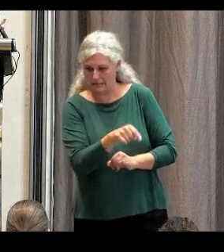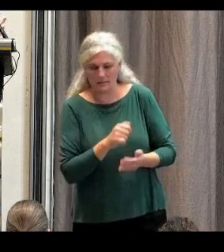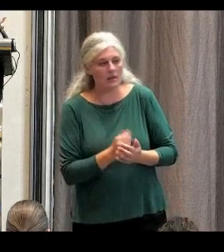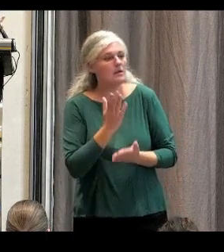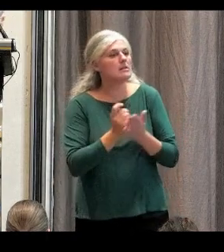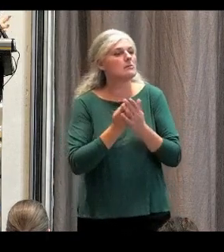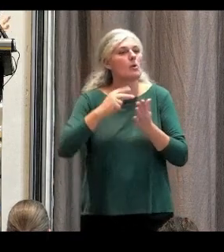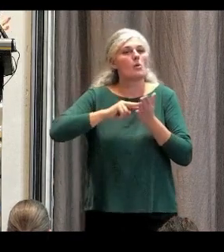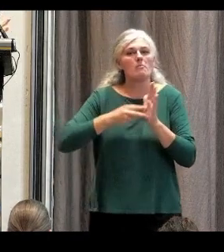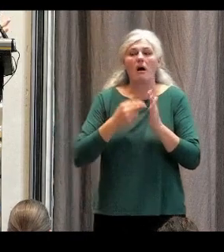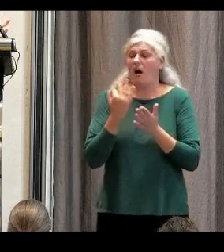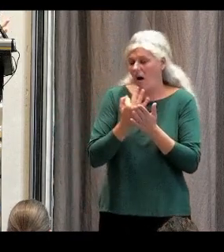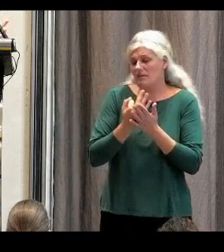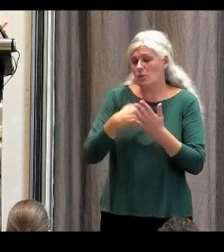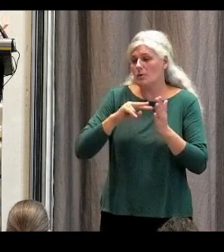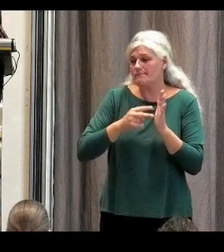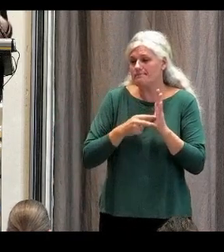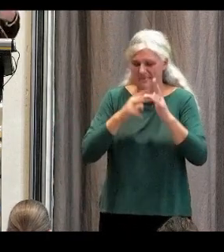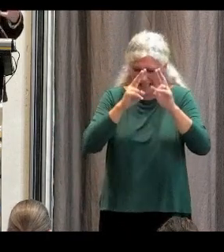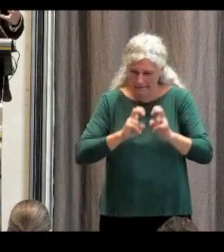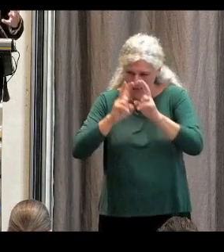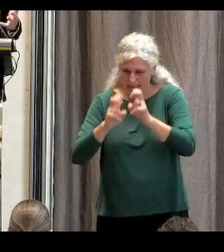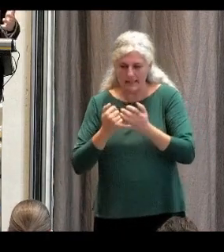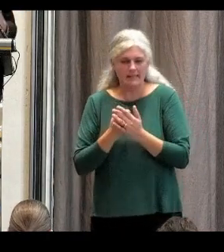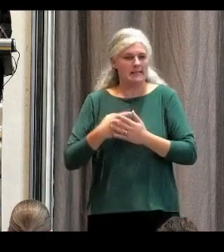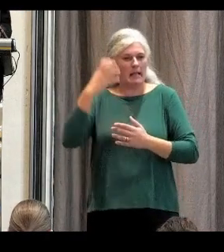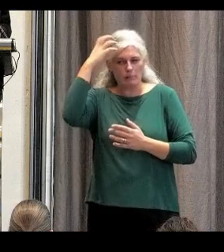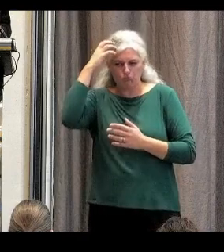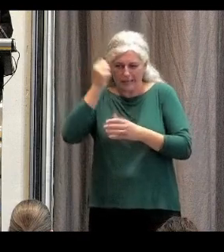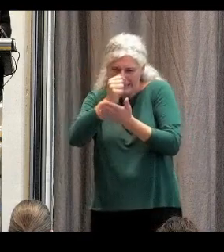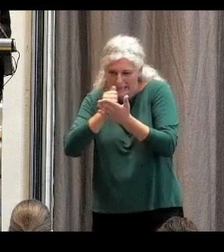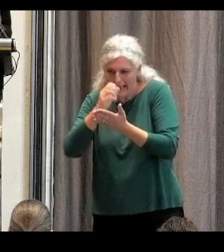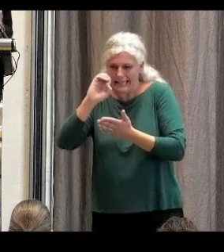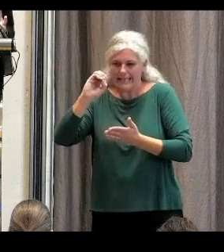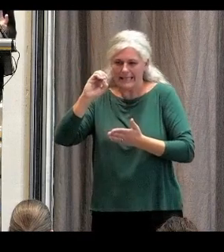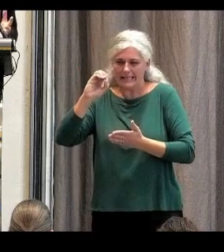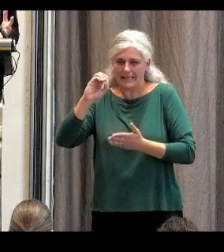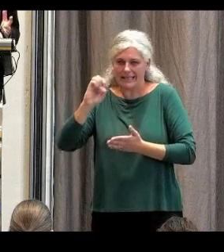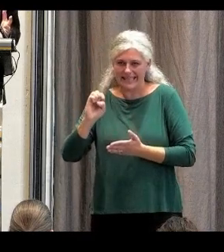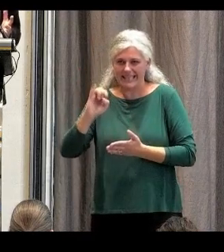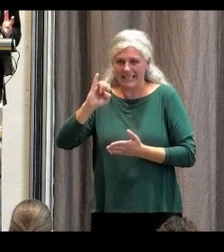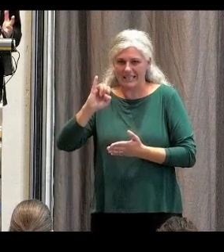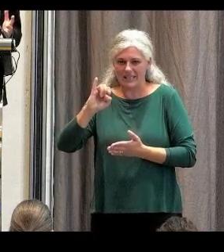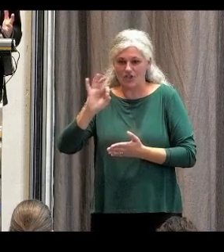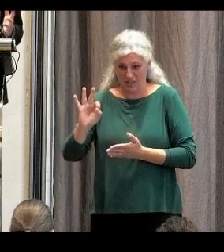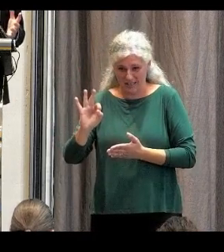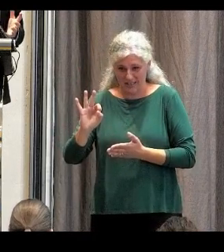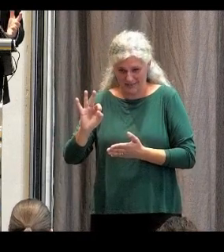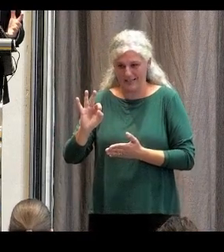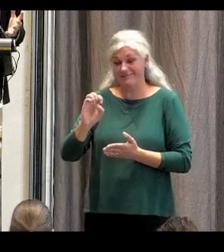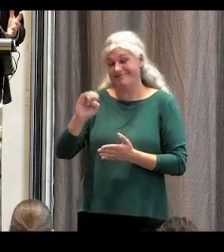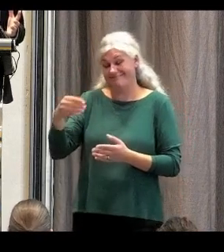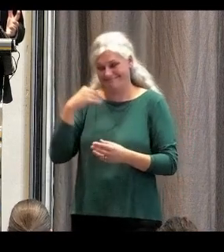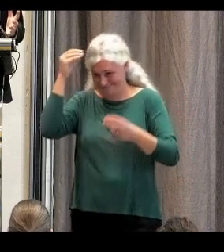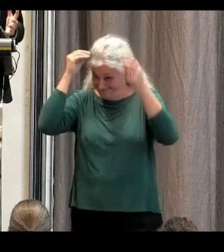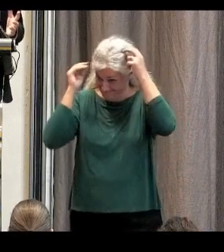sometimes we'll often organise investigations such as a brain scan and an EEG, but they're often unhelpful in adult